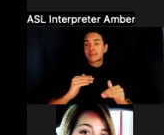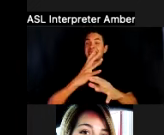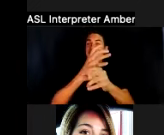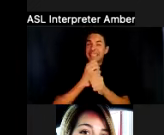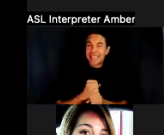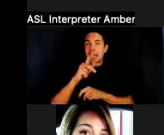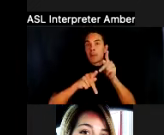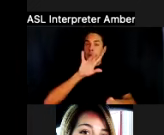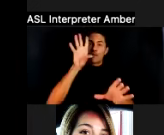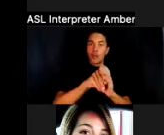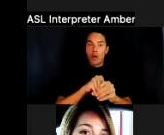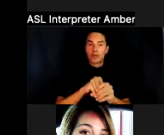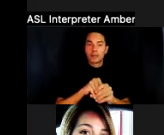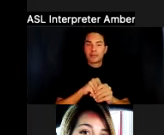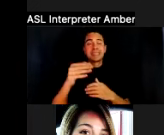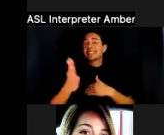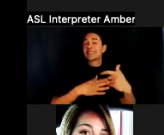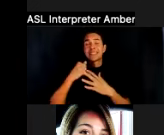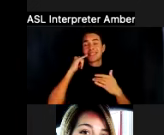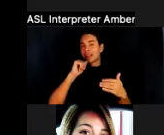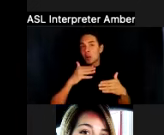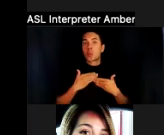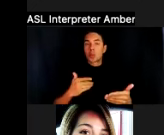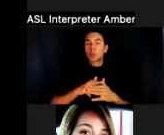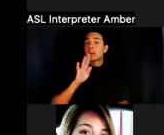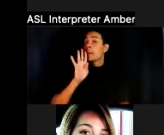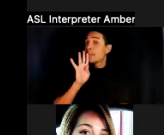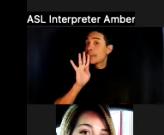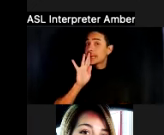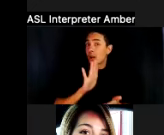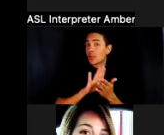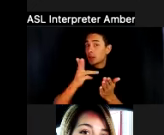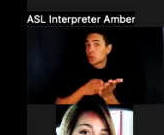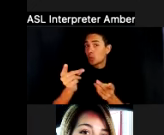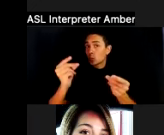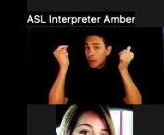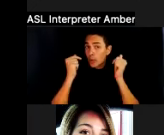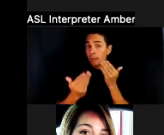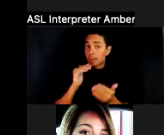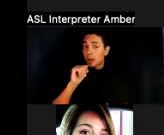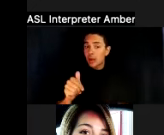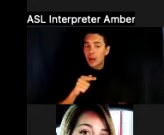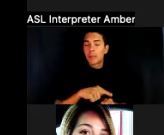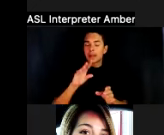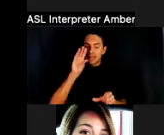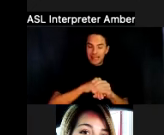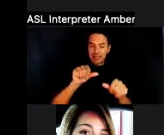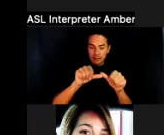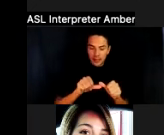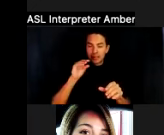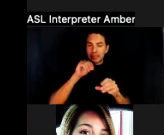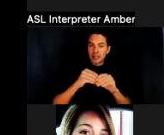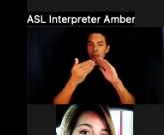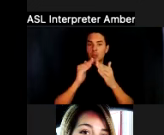people are not willing to maybe speak the truths right away, being in space and community together